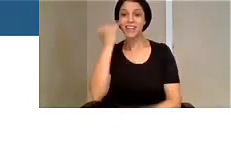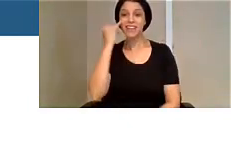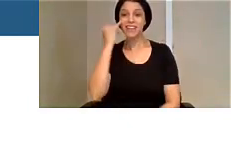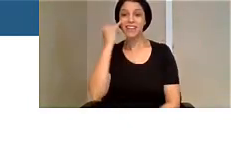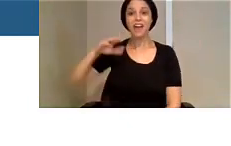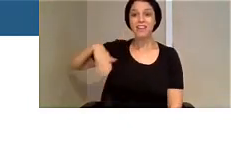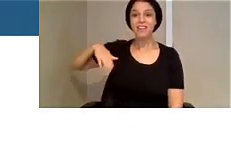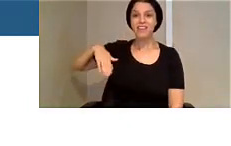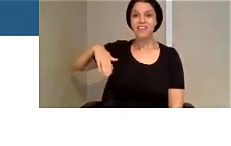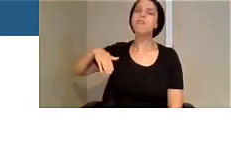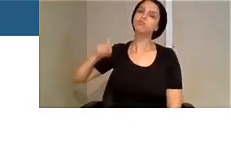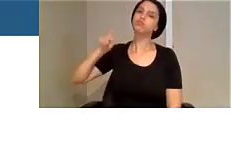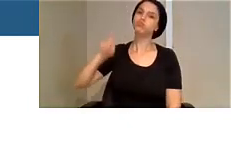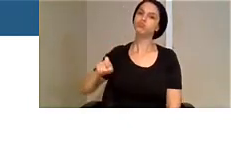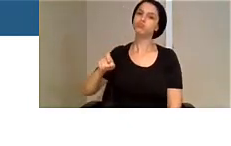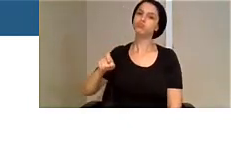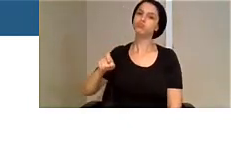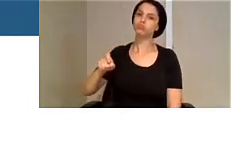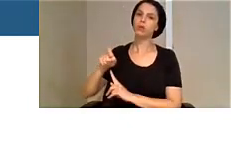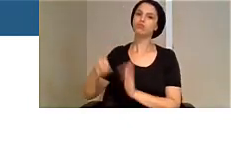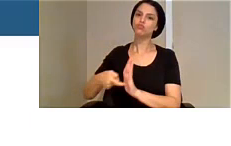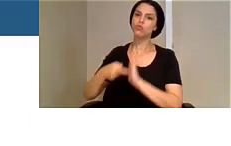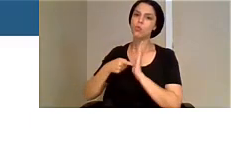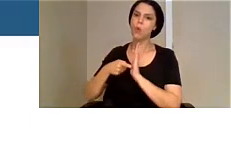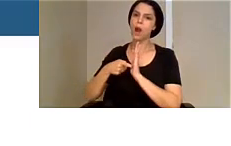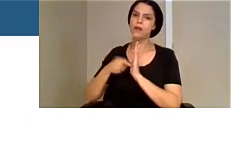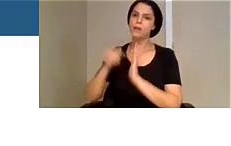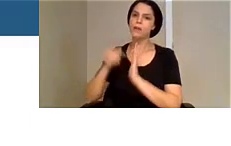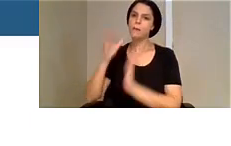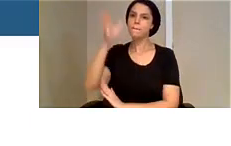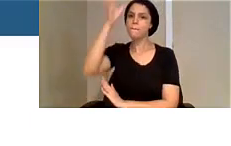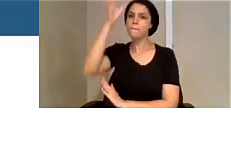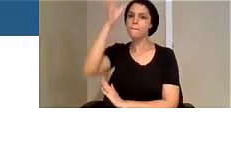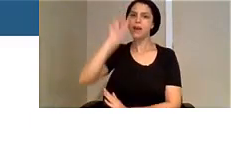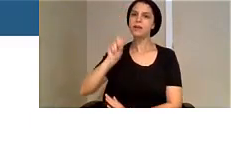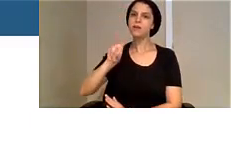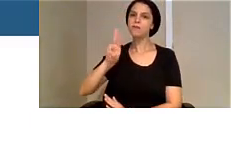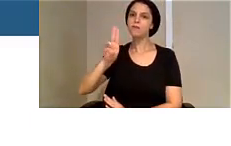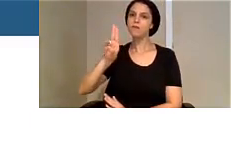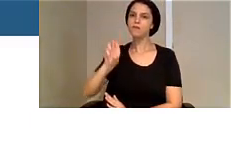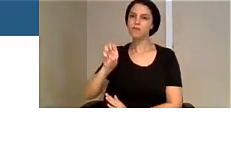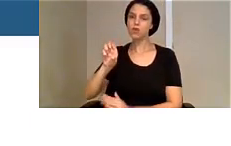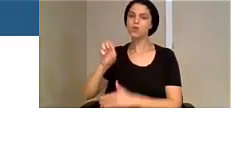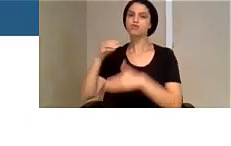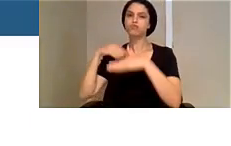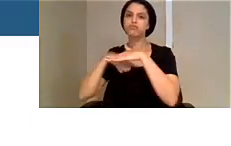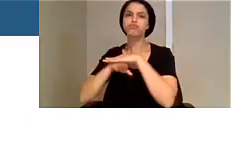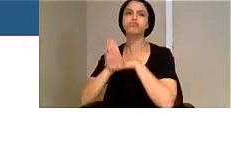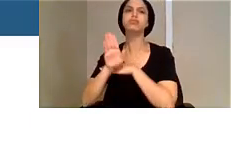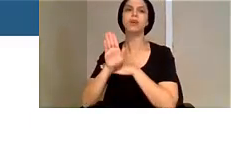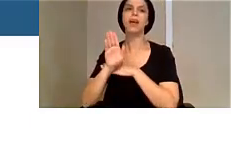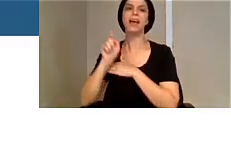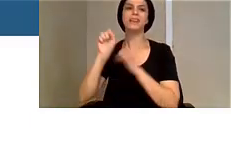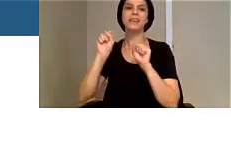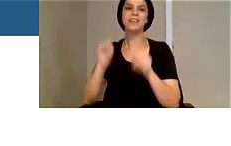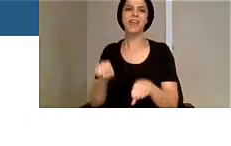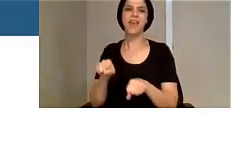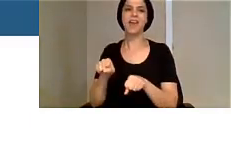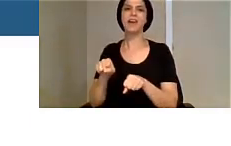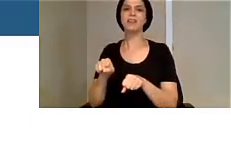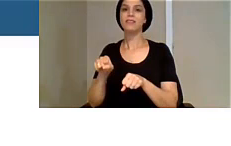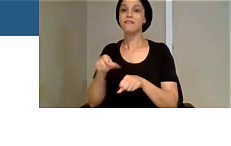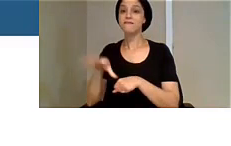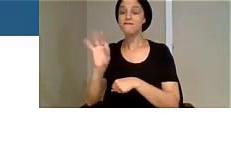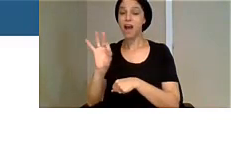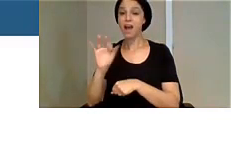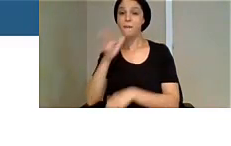account, you're going to want to do so. And then from there, there is a Parent Resources tab. That is what you would